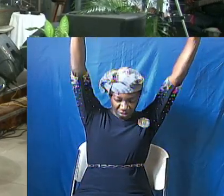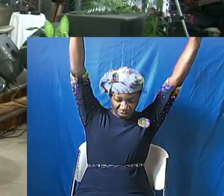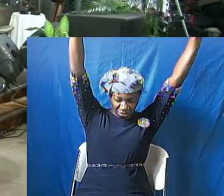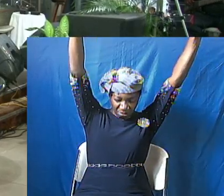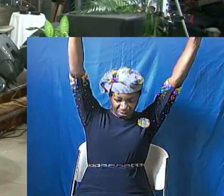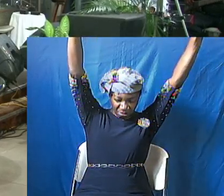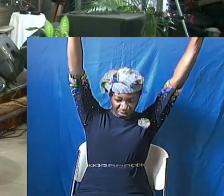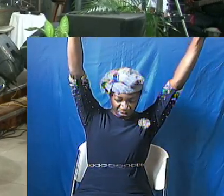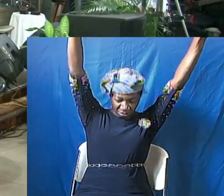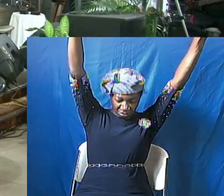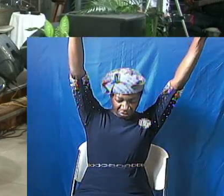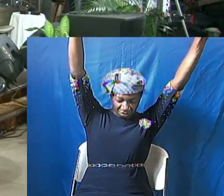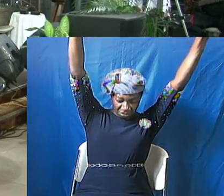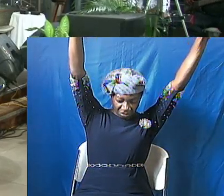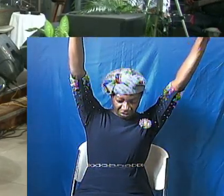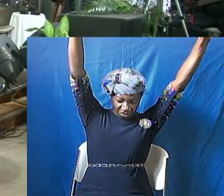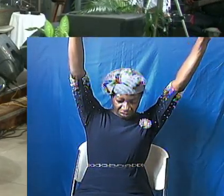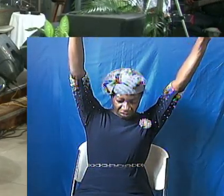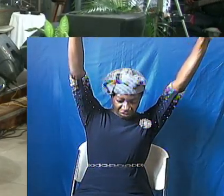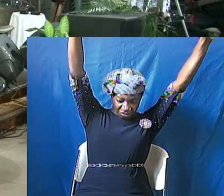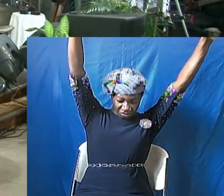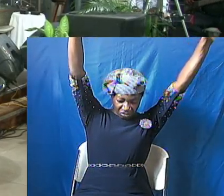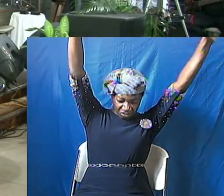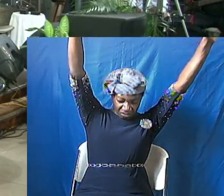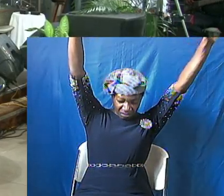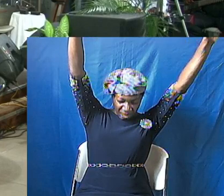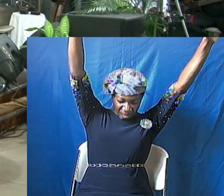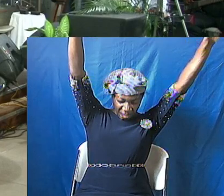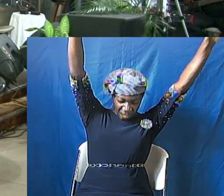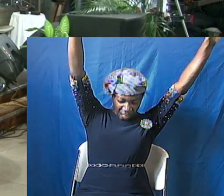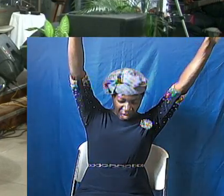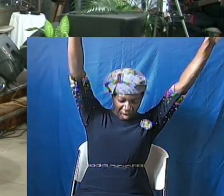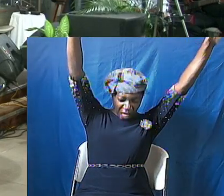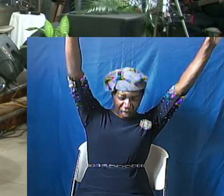Jesus. There's just